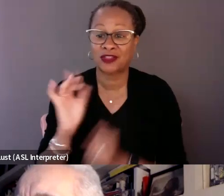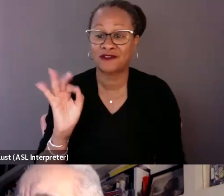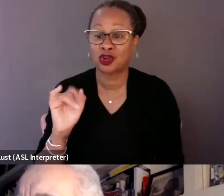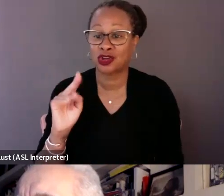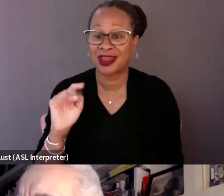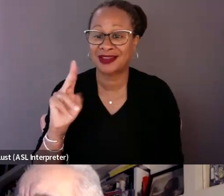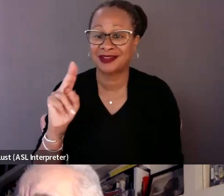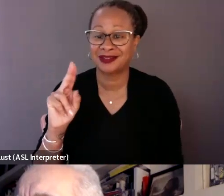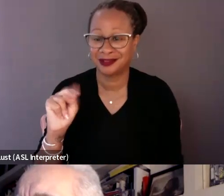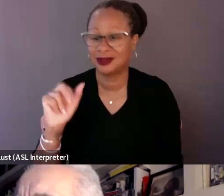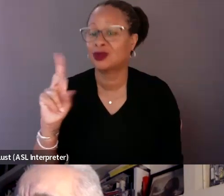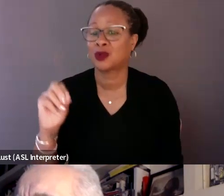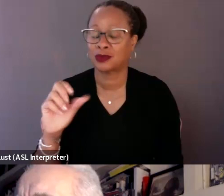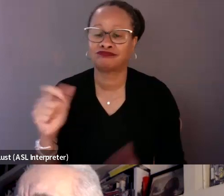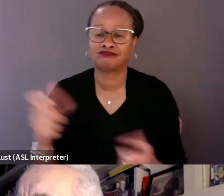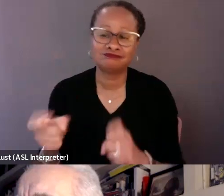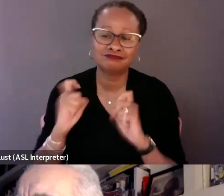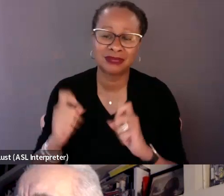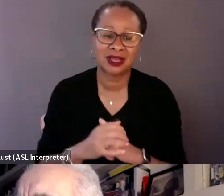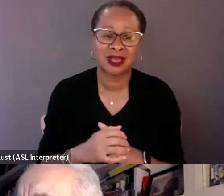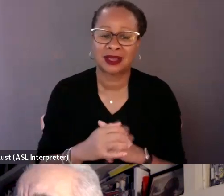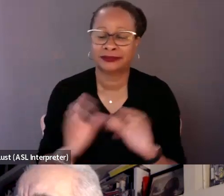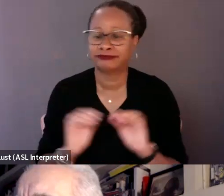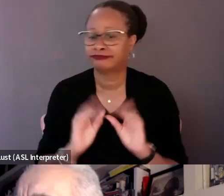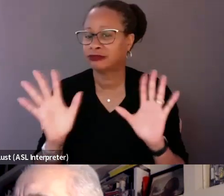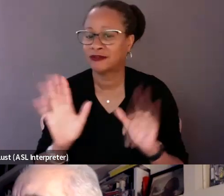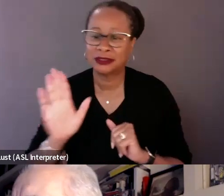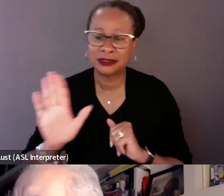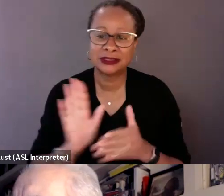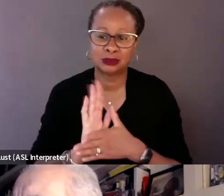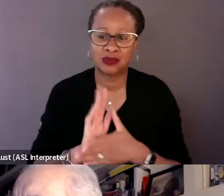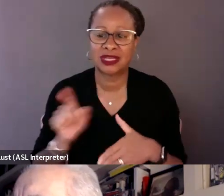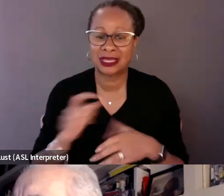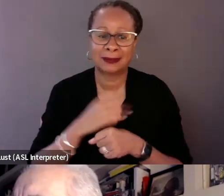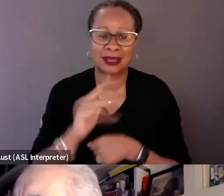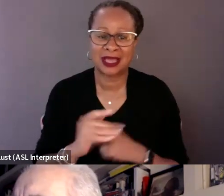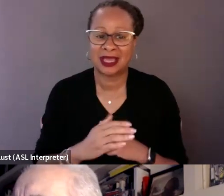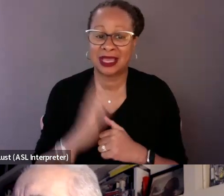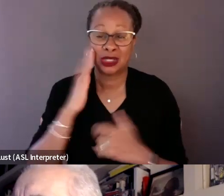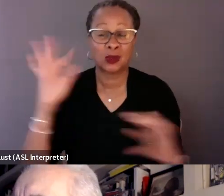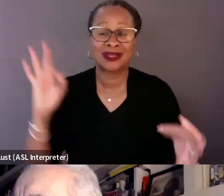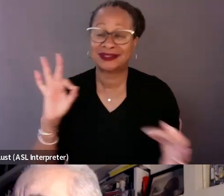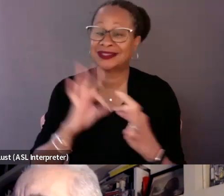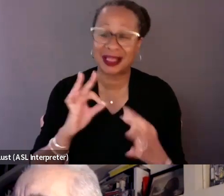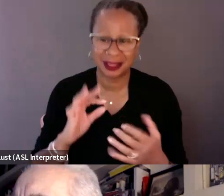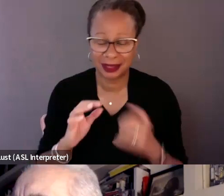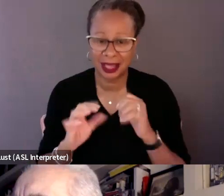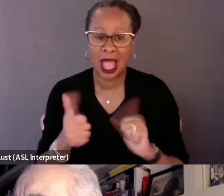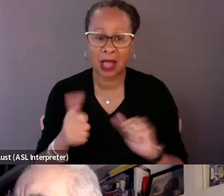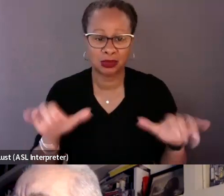think this is 35 movie he made it. He know perfectly how to